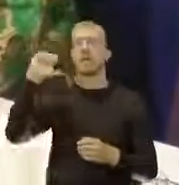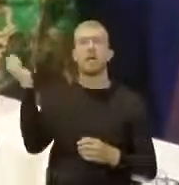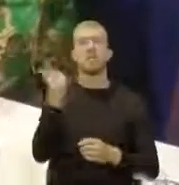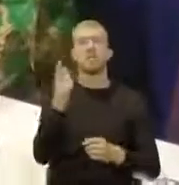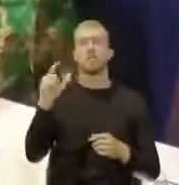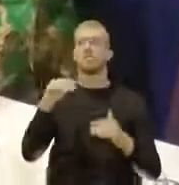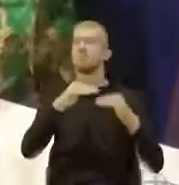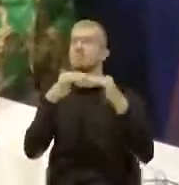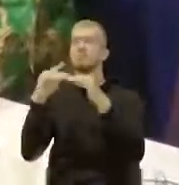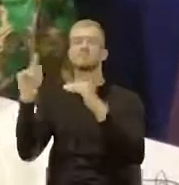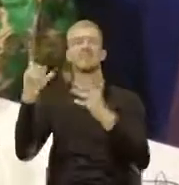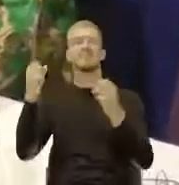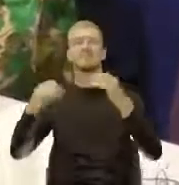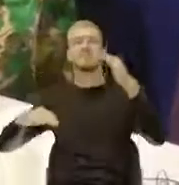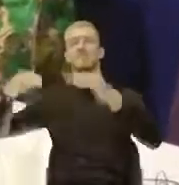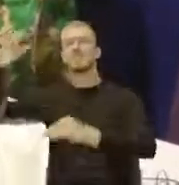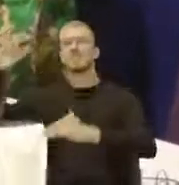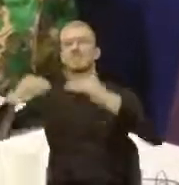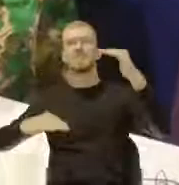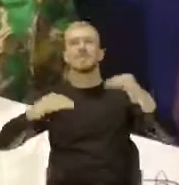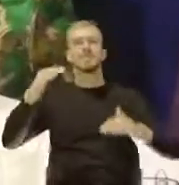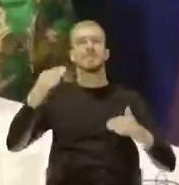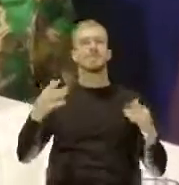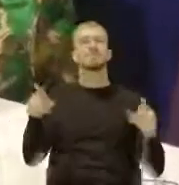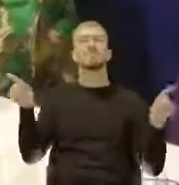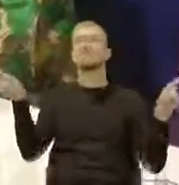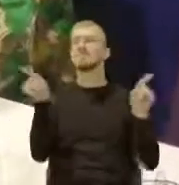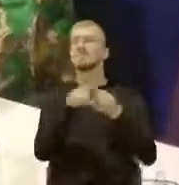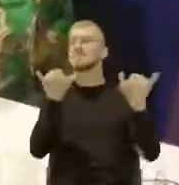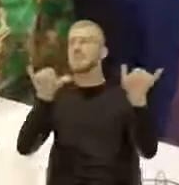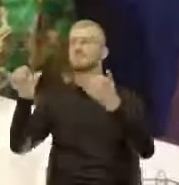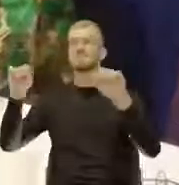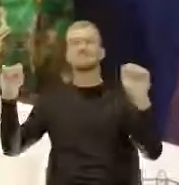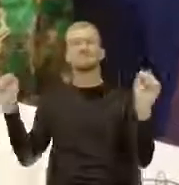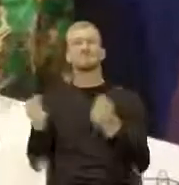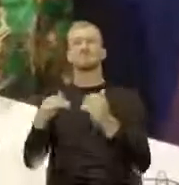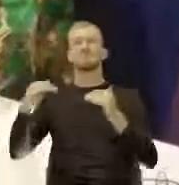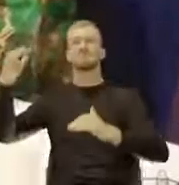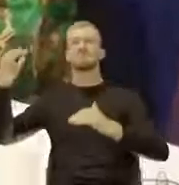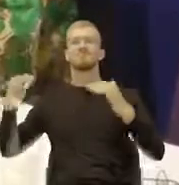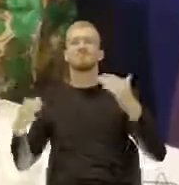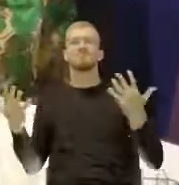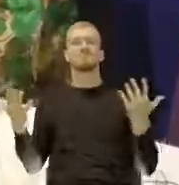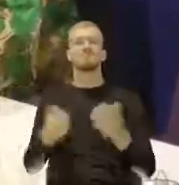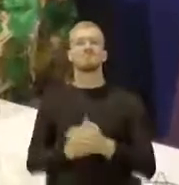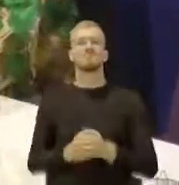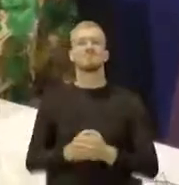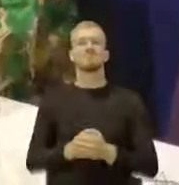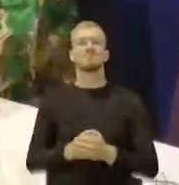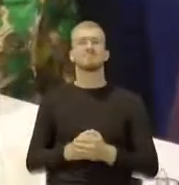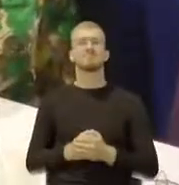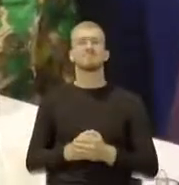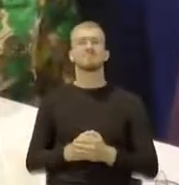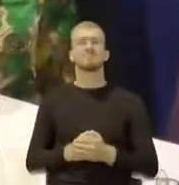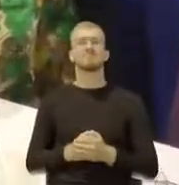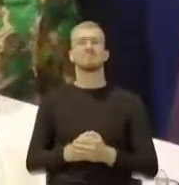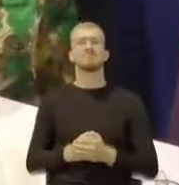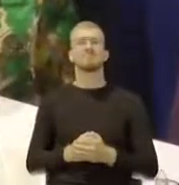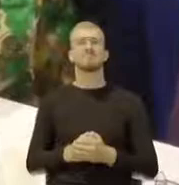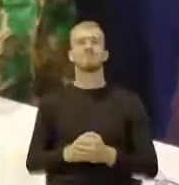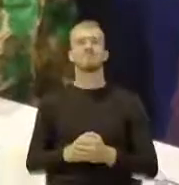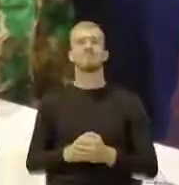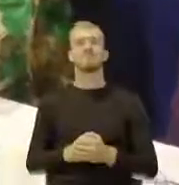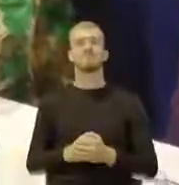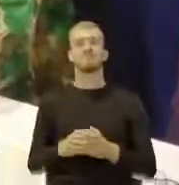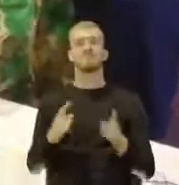are not equal in size, in their challenges, in their problems. They are not equally equipped. In some cases, they're not even